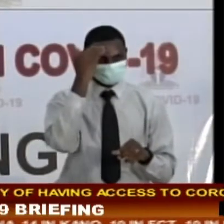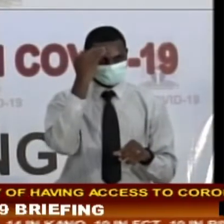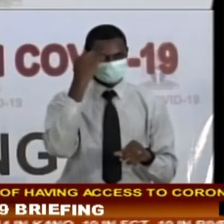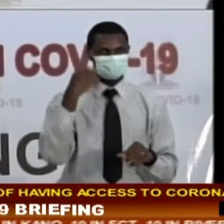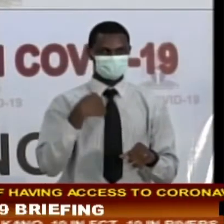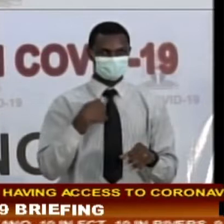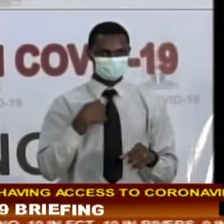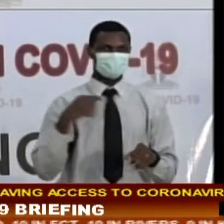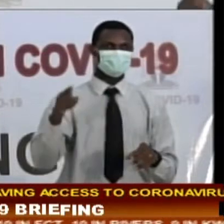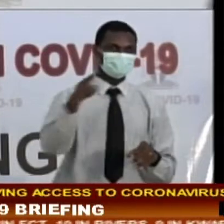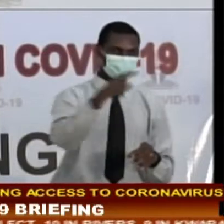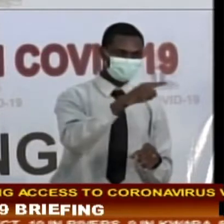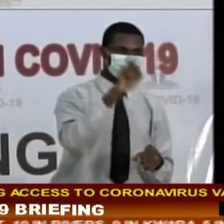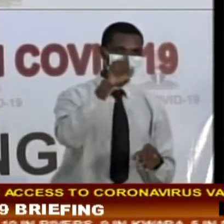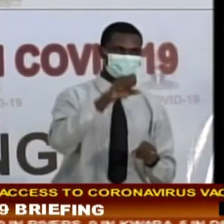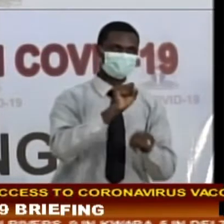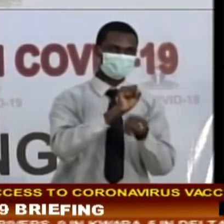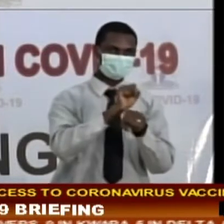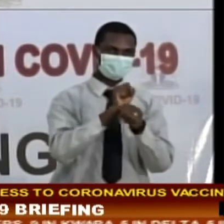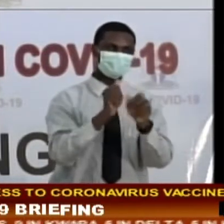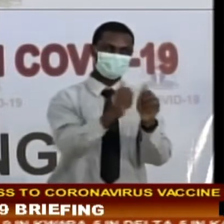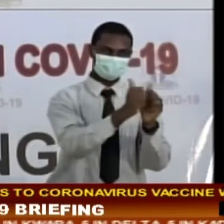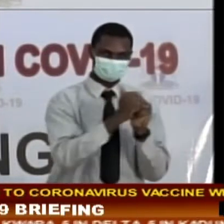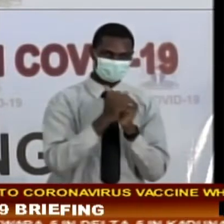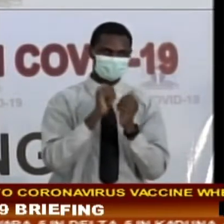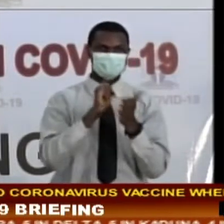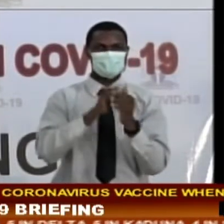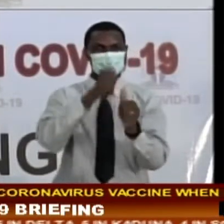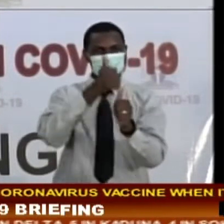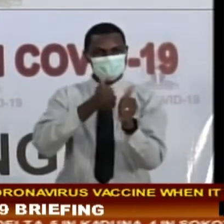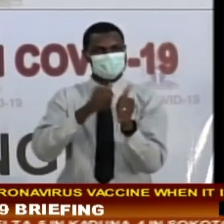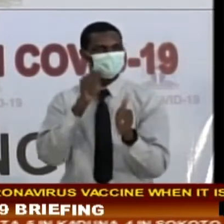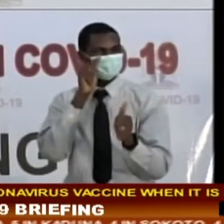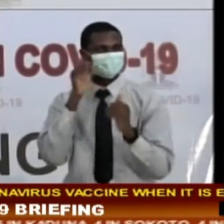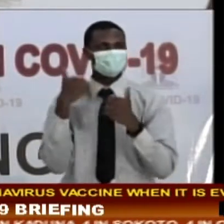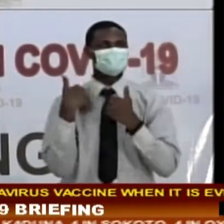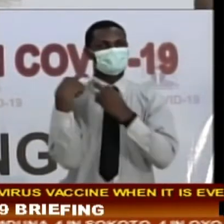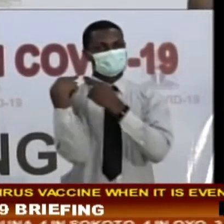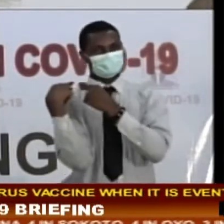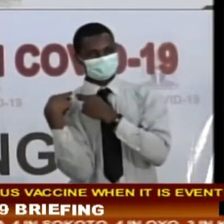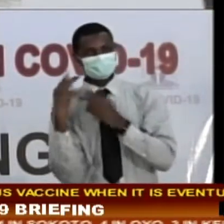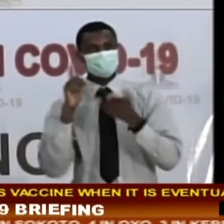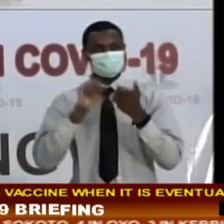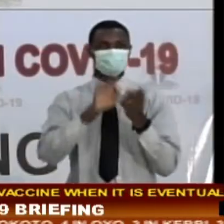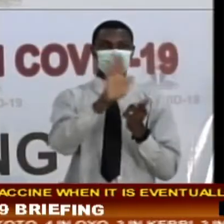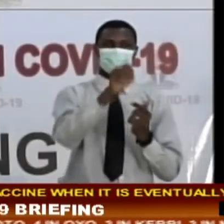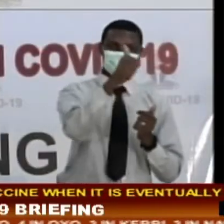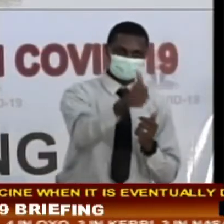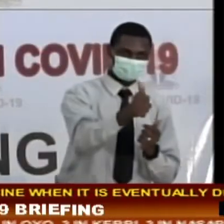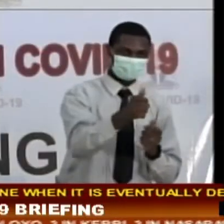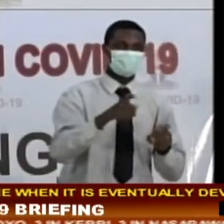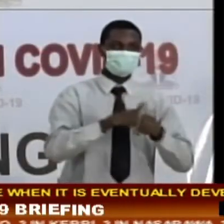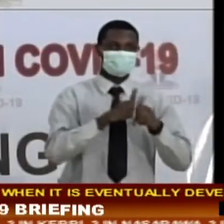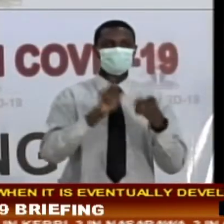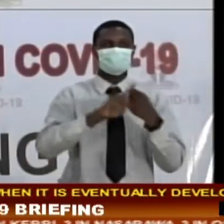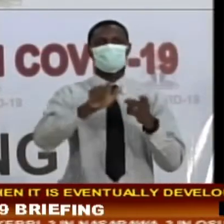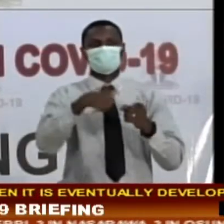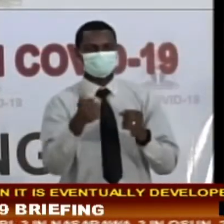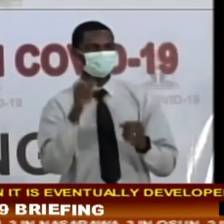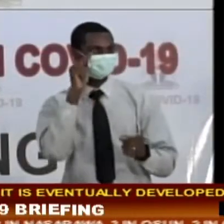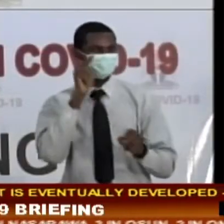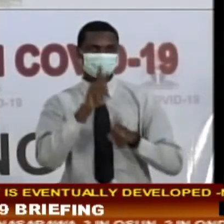effort that each and every Nigerian has a responsibility onto himself and to other Nigerians to ensure